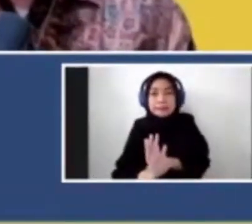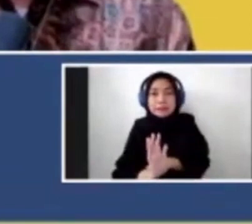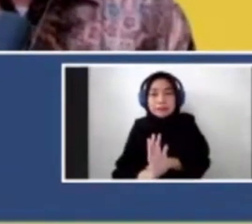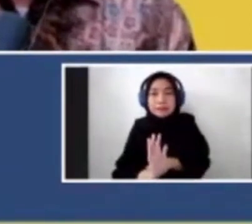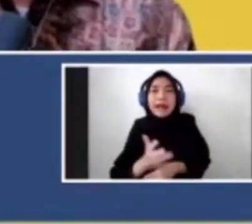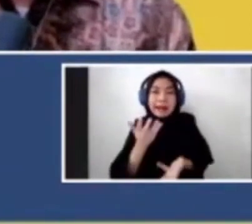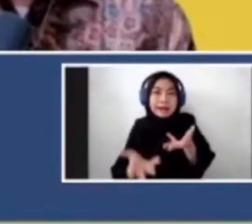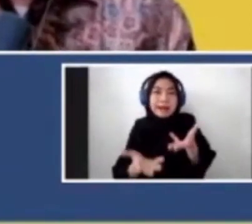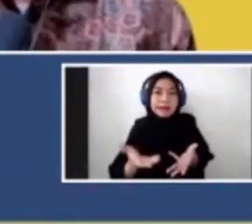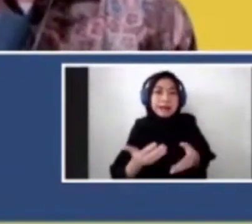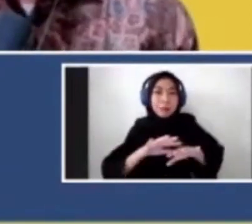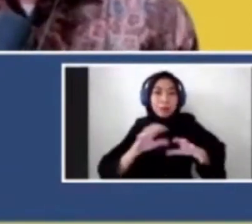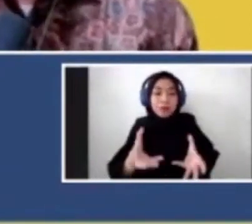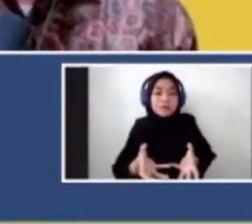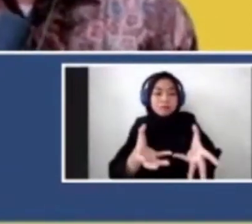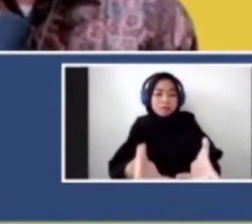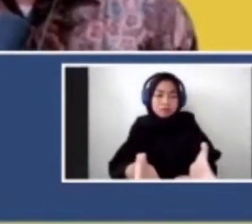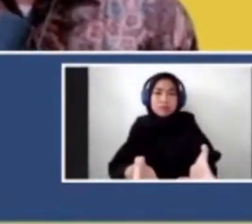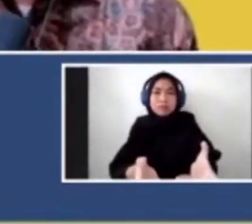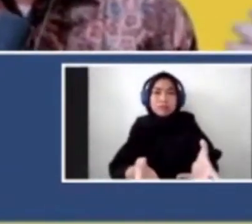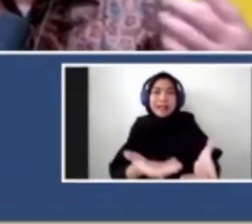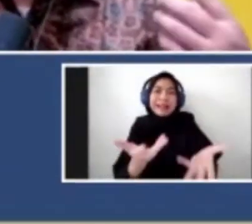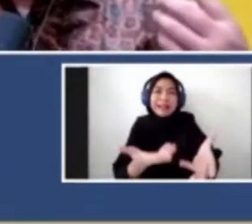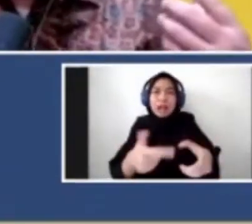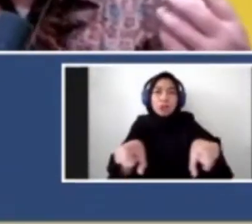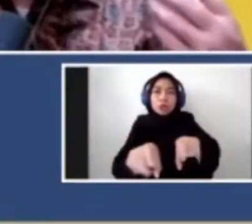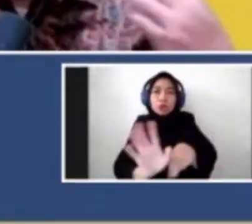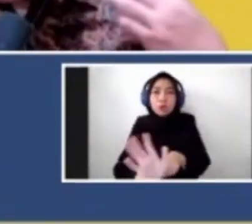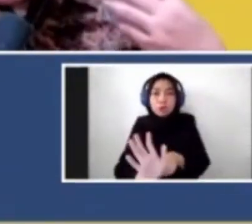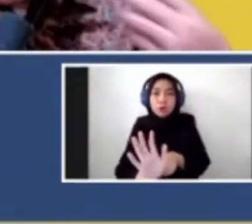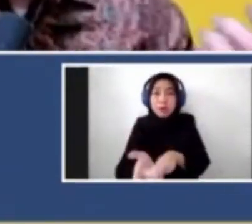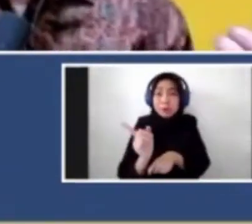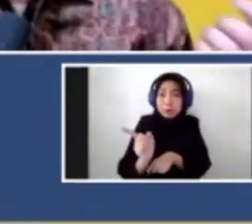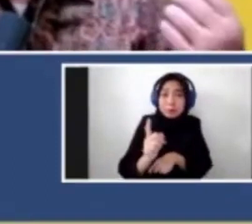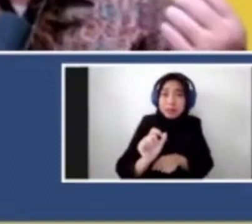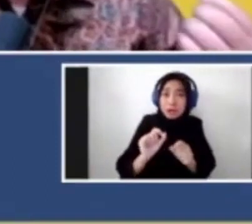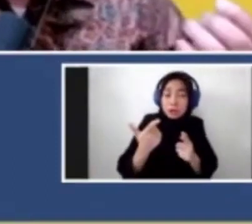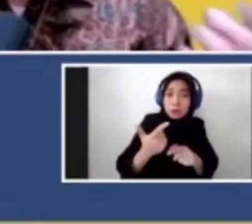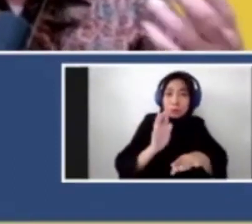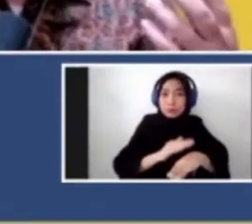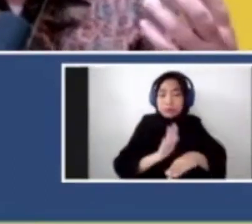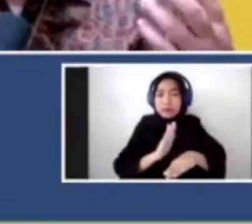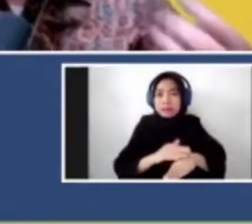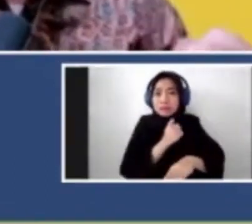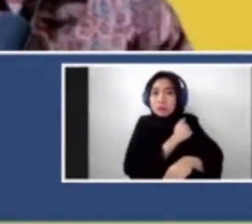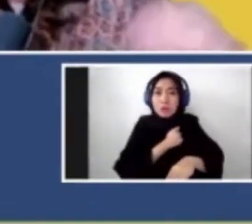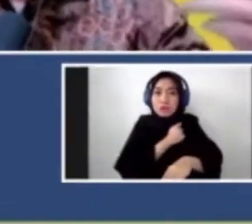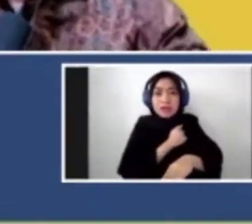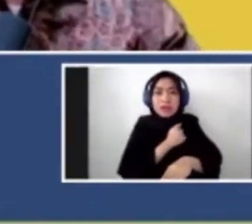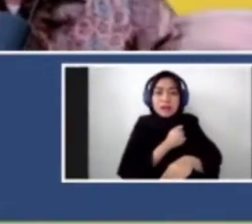they are not suitable for the certain communities that they have cultural or societal issues